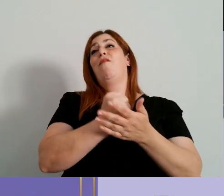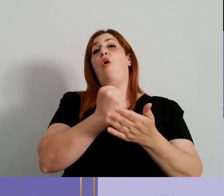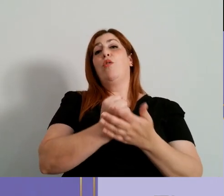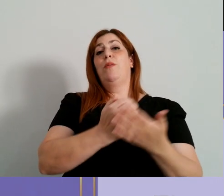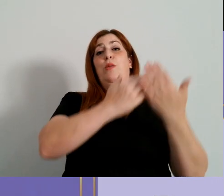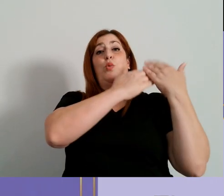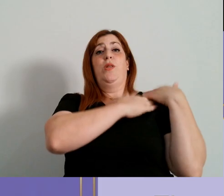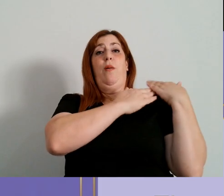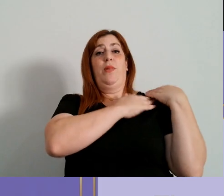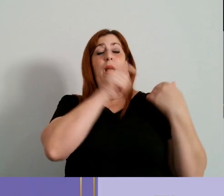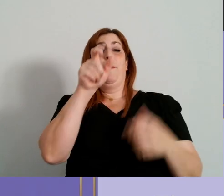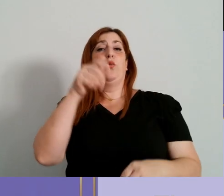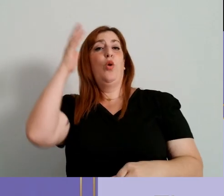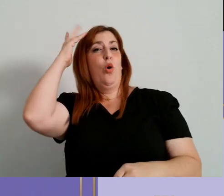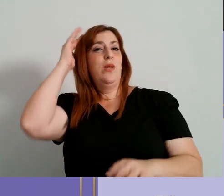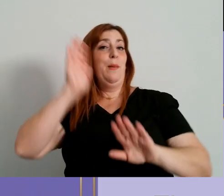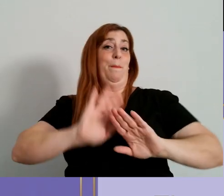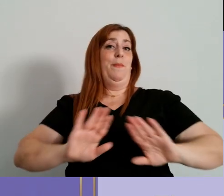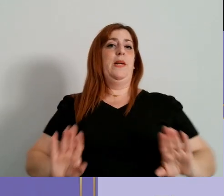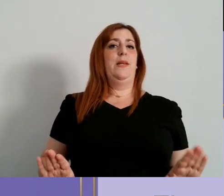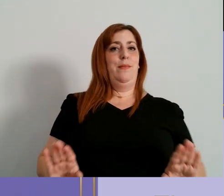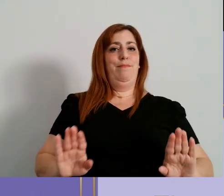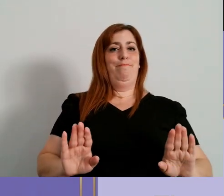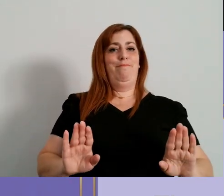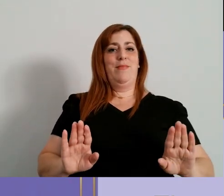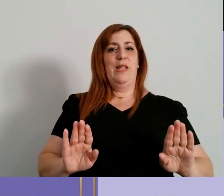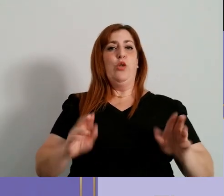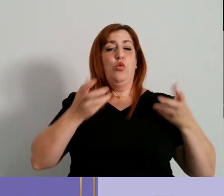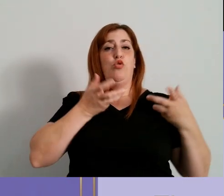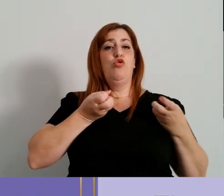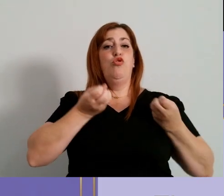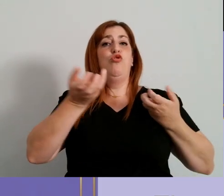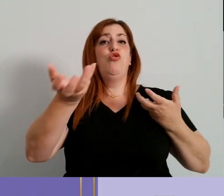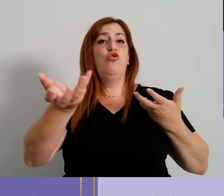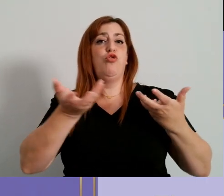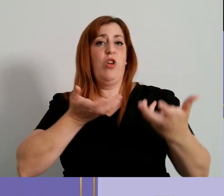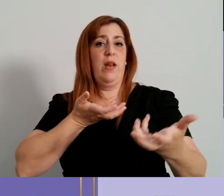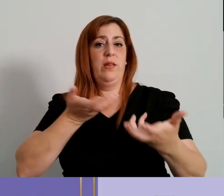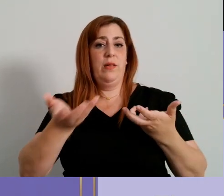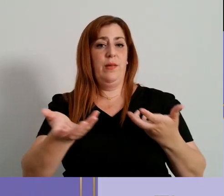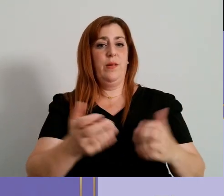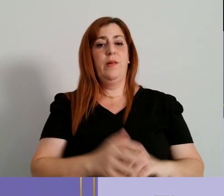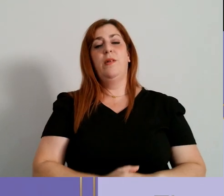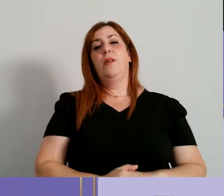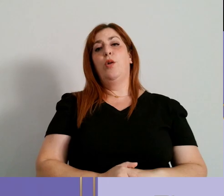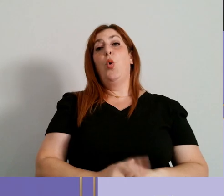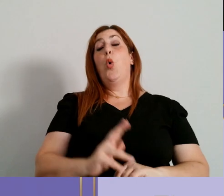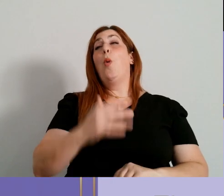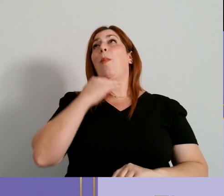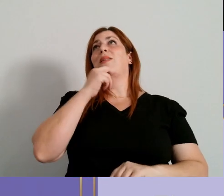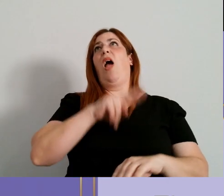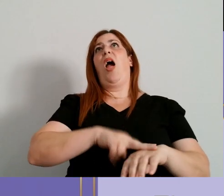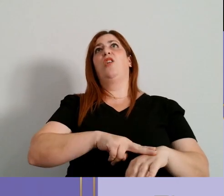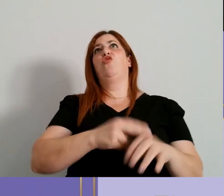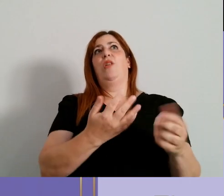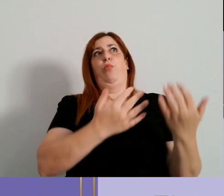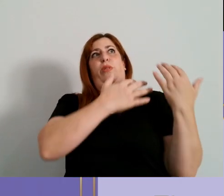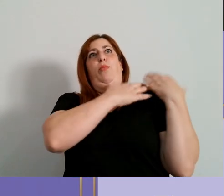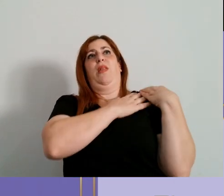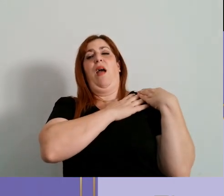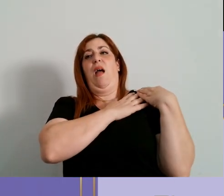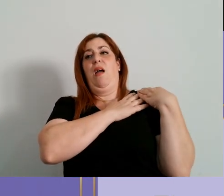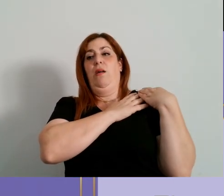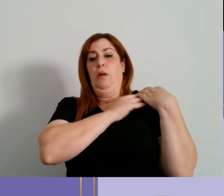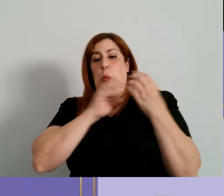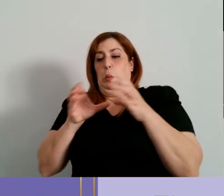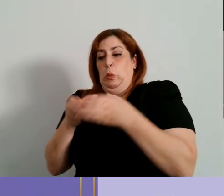of autistic people alone. And it cannot be on the shoulders of, say, 5 autistic people. We all